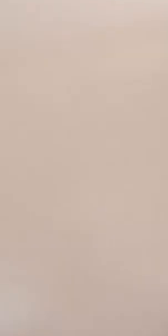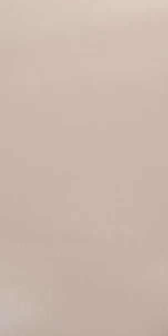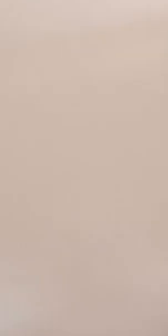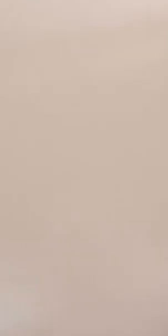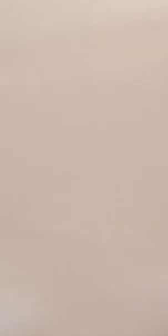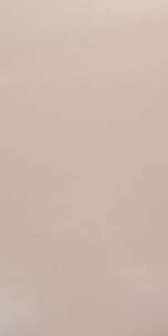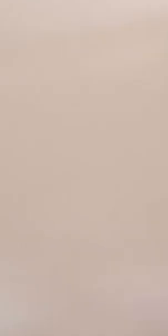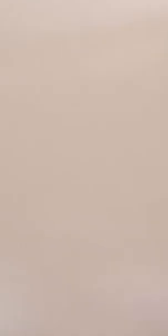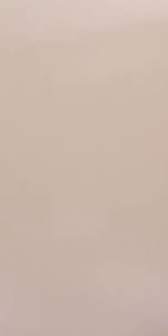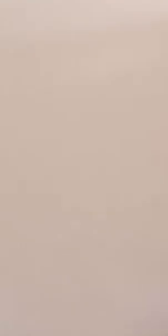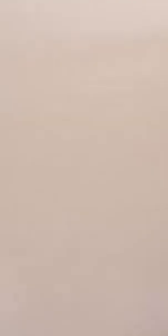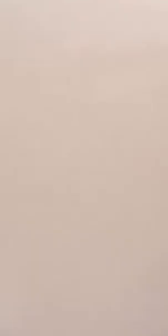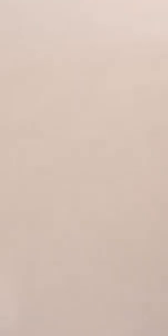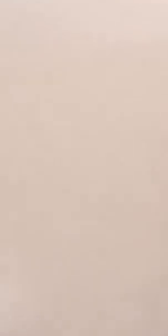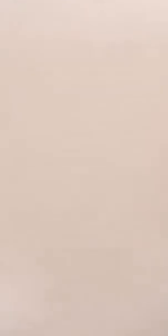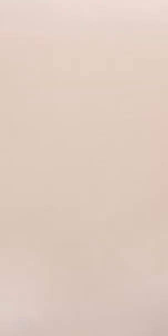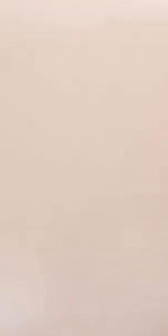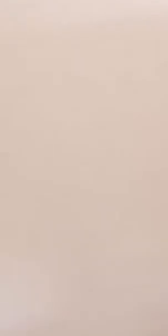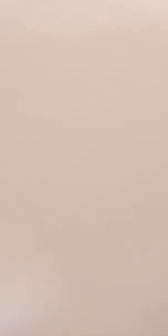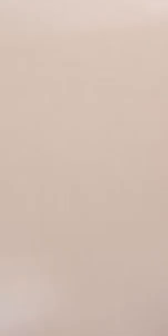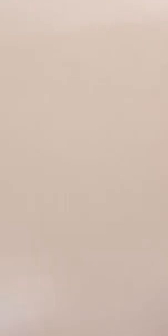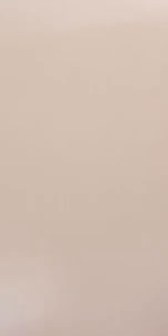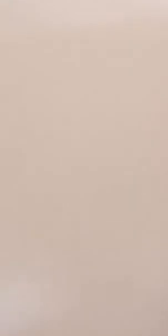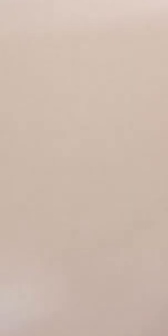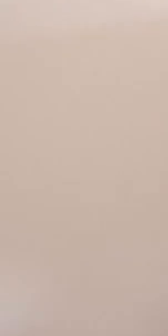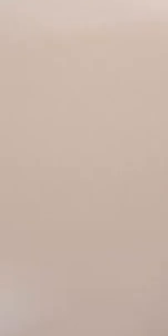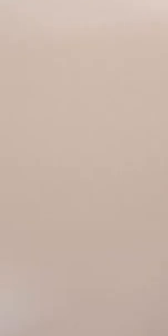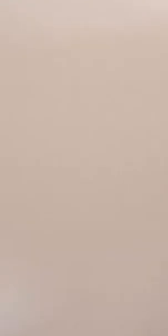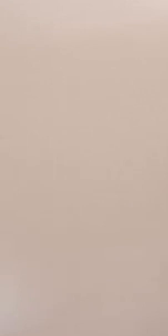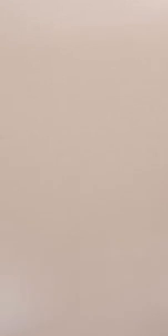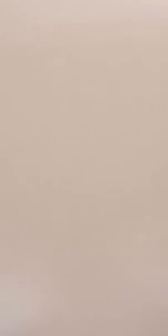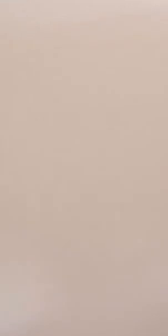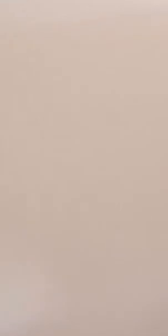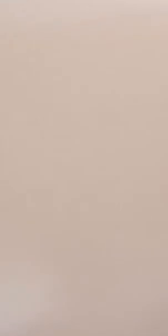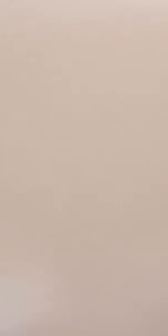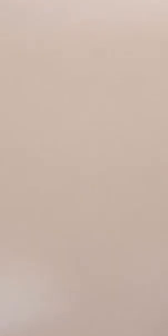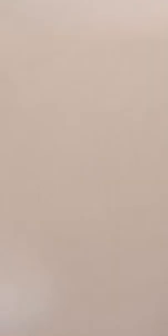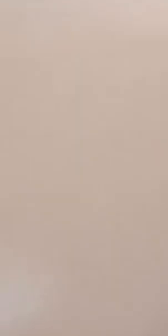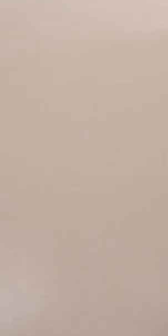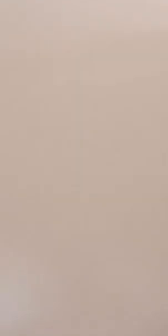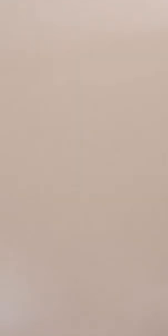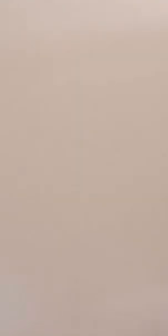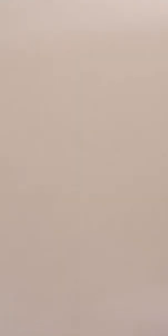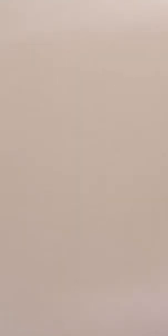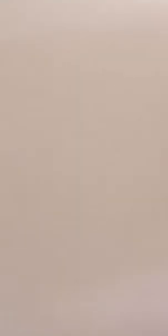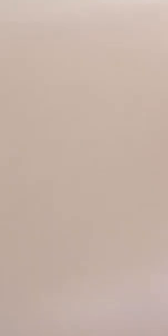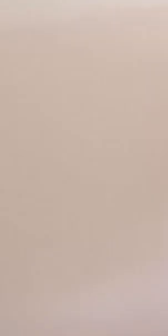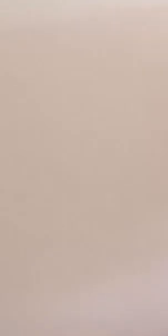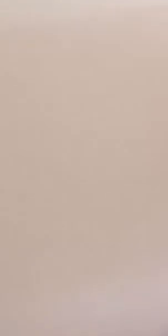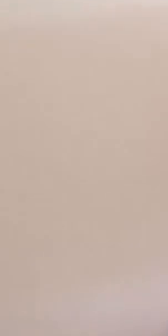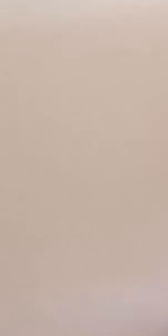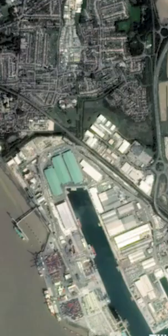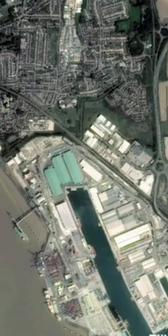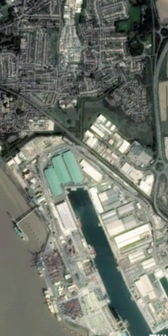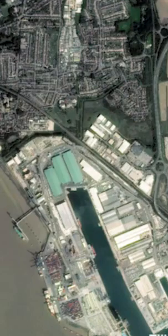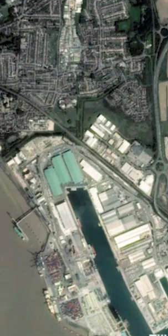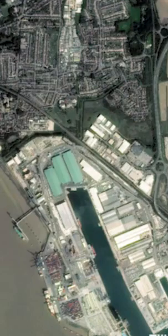or near the development boundary, we will have written to you directly, but if you've got any questions, please do get in